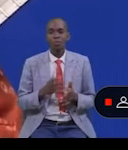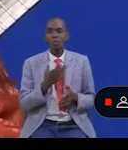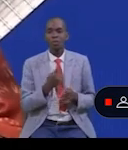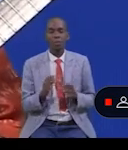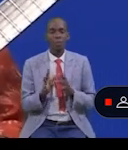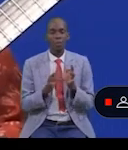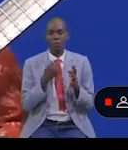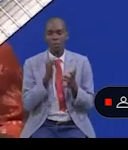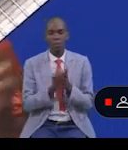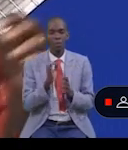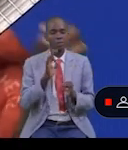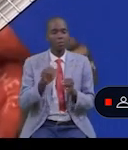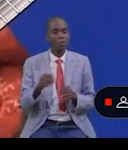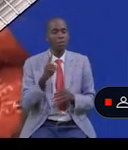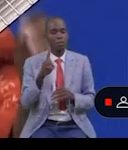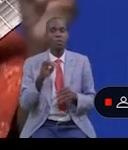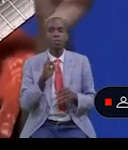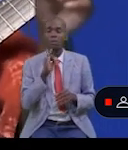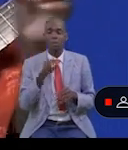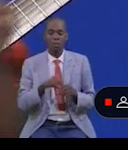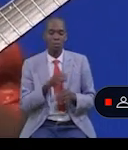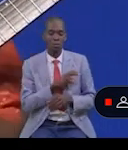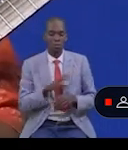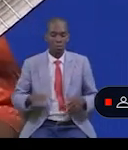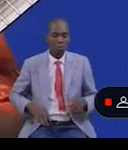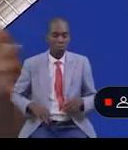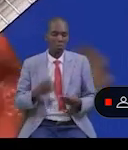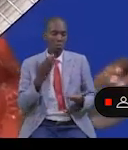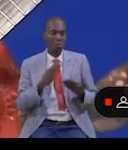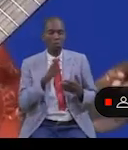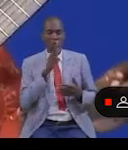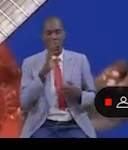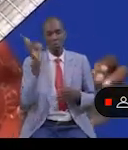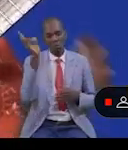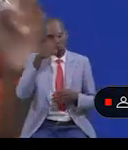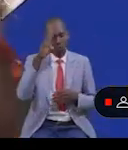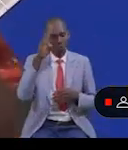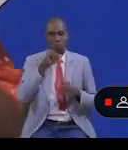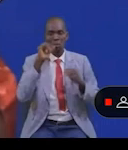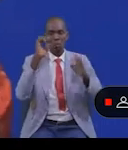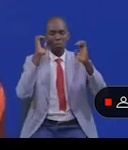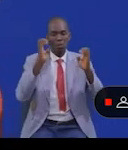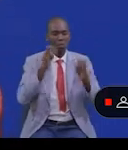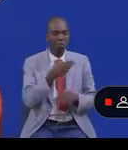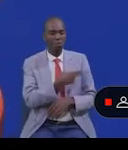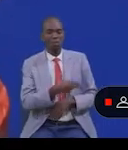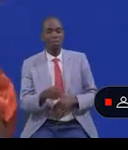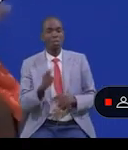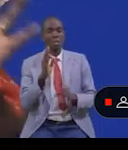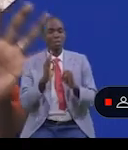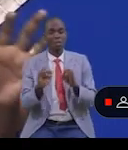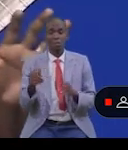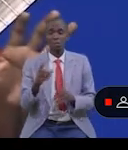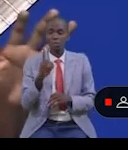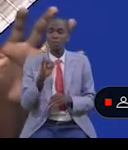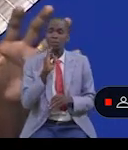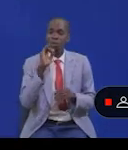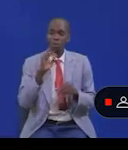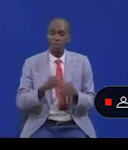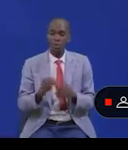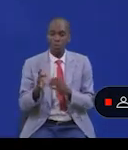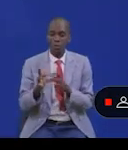in Christ, whether you're useless, educated, illiterate, or worthless, if anyone is in Christ, he's a new